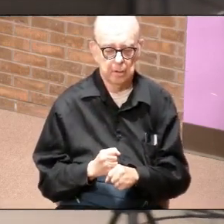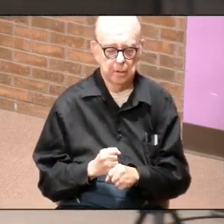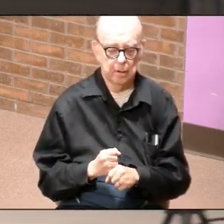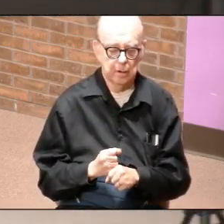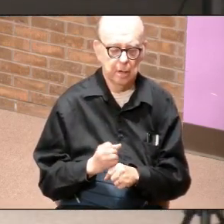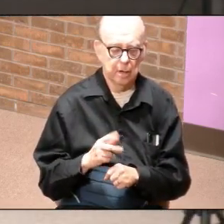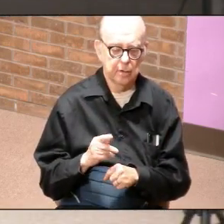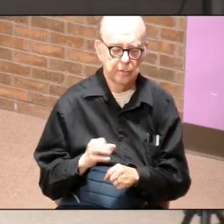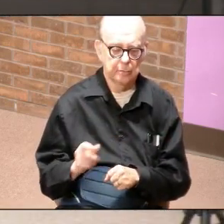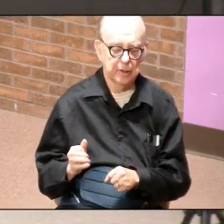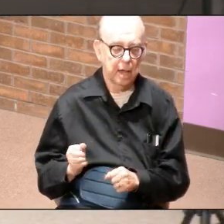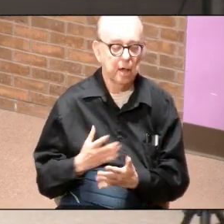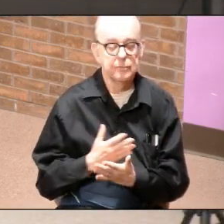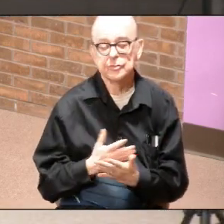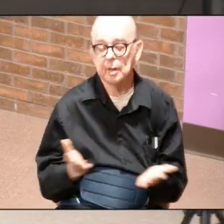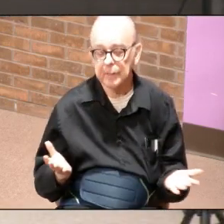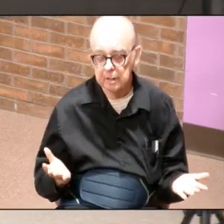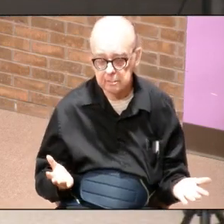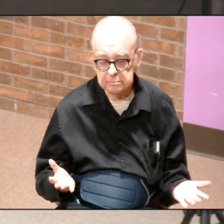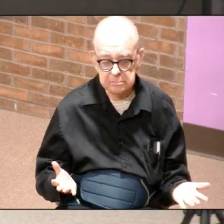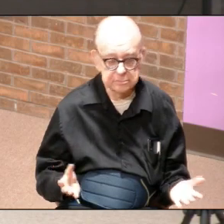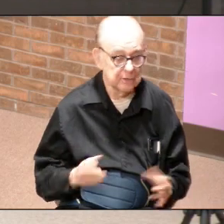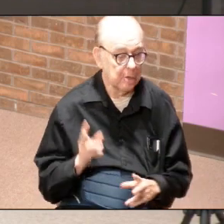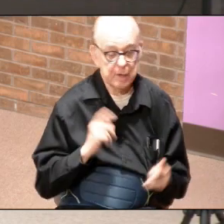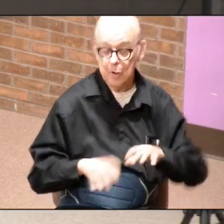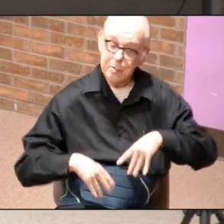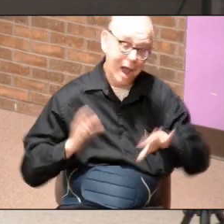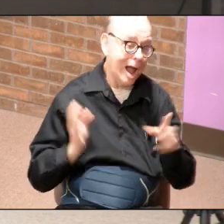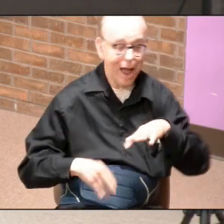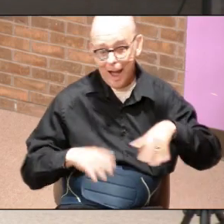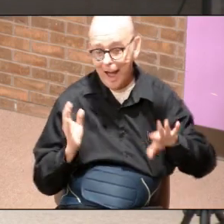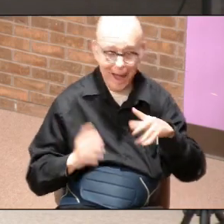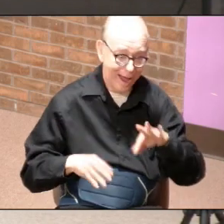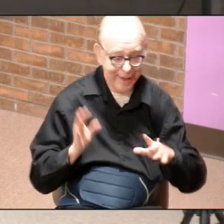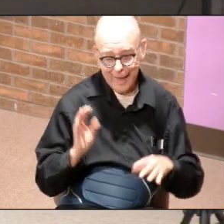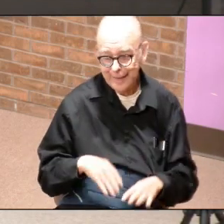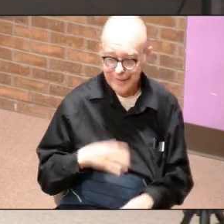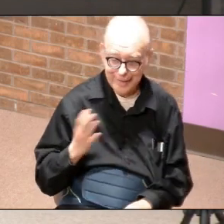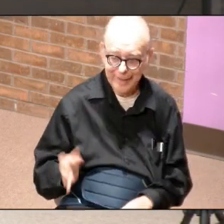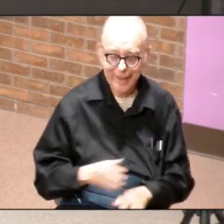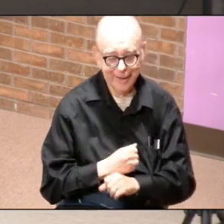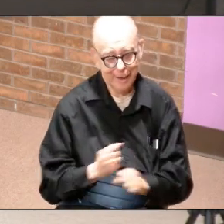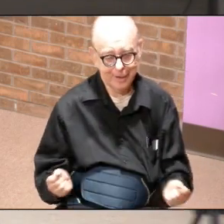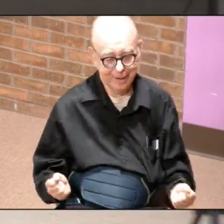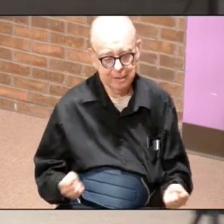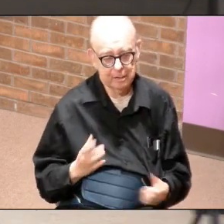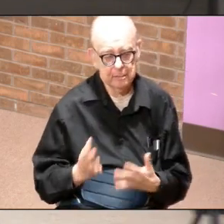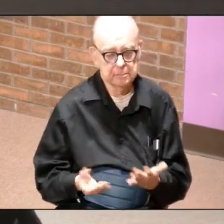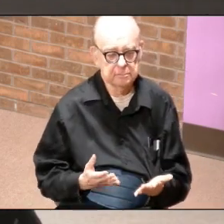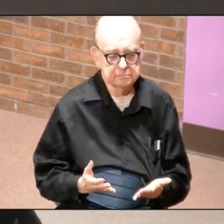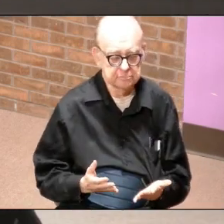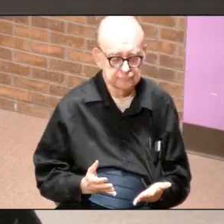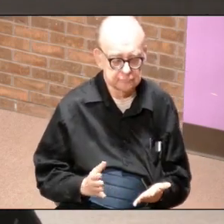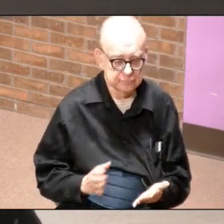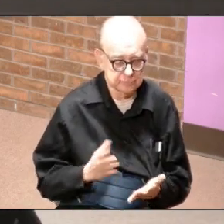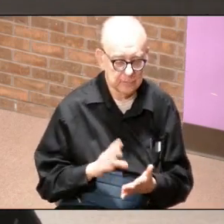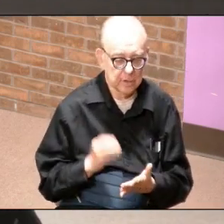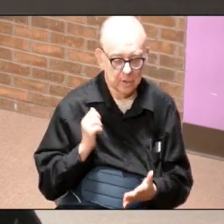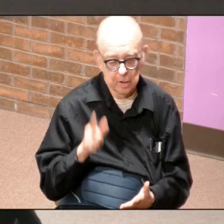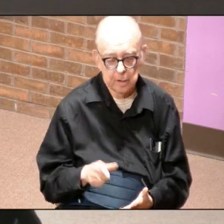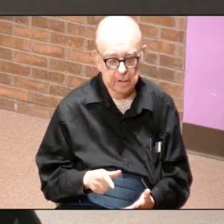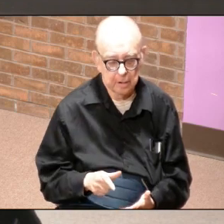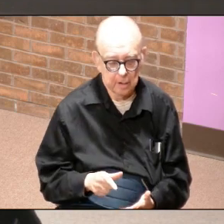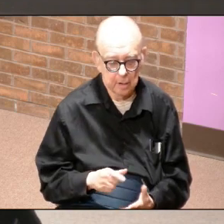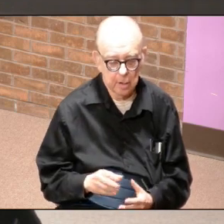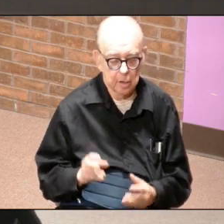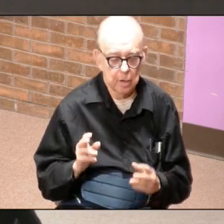something. And they all just go, woo, yay, I just won a year of something. And you come to find out that nobody